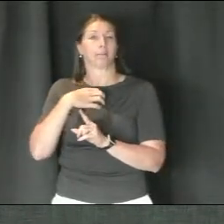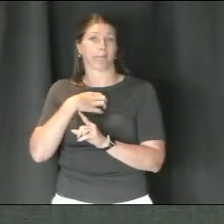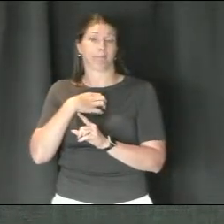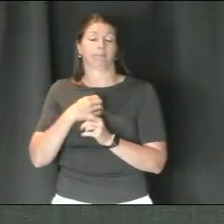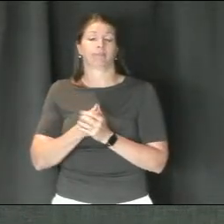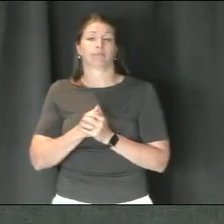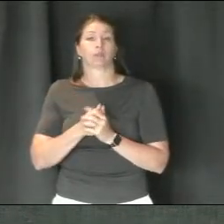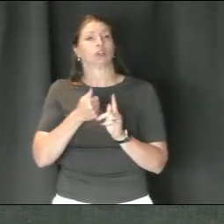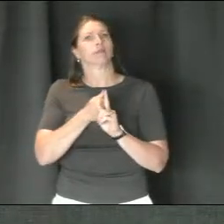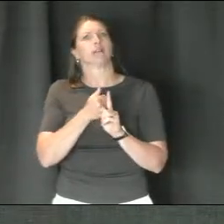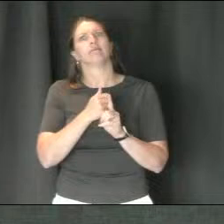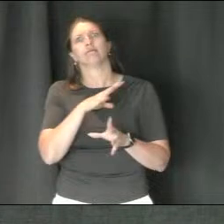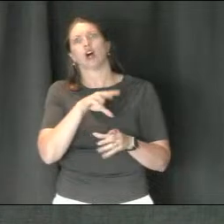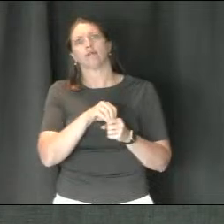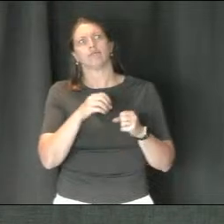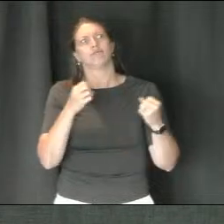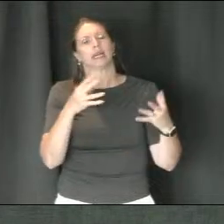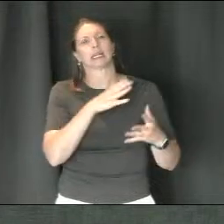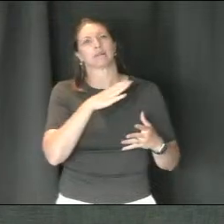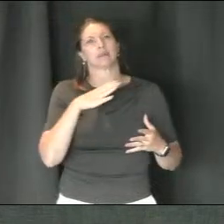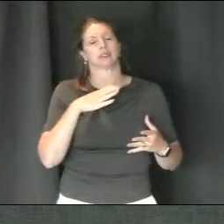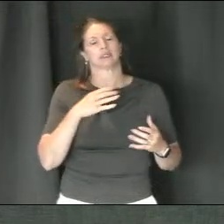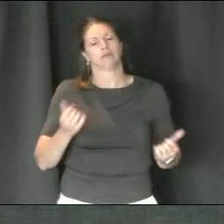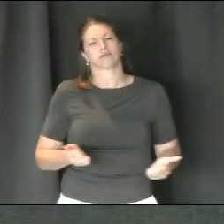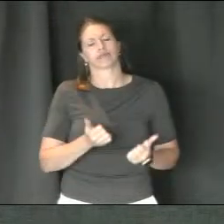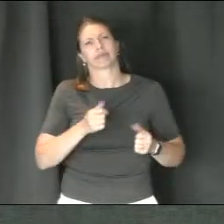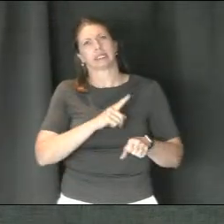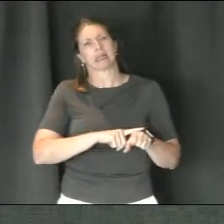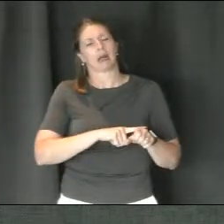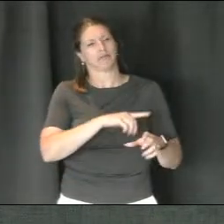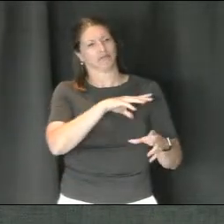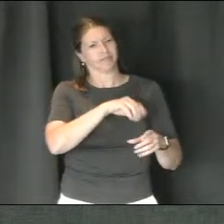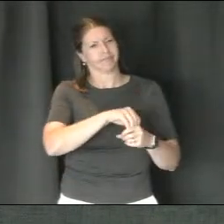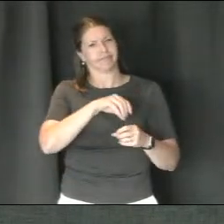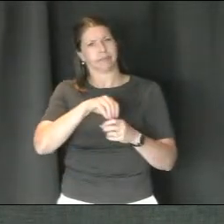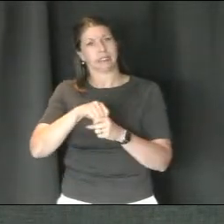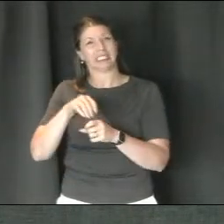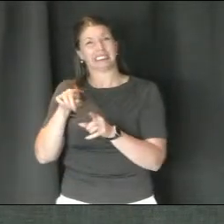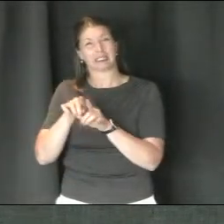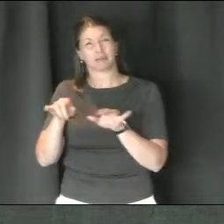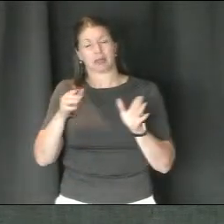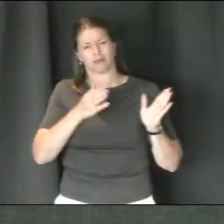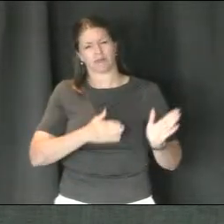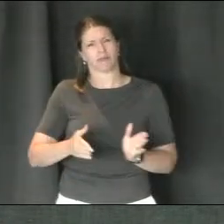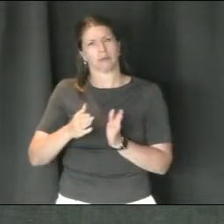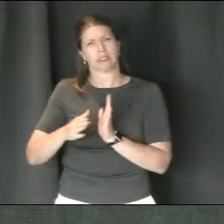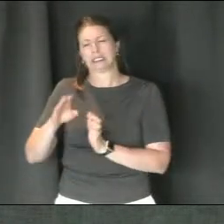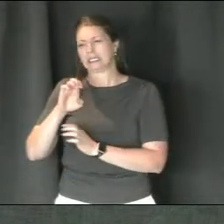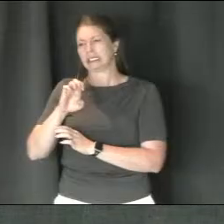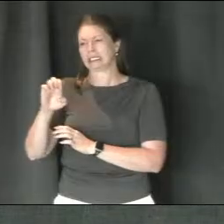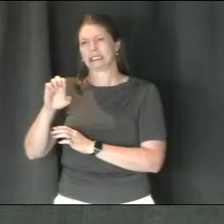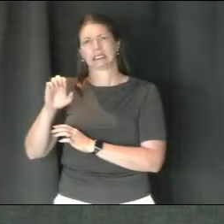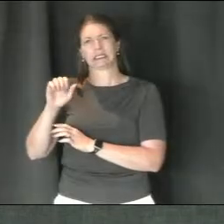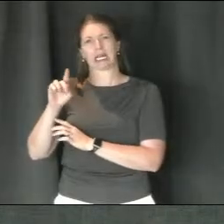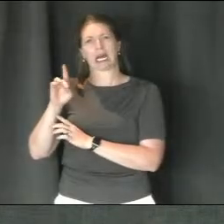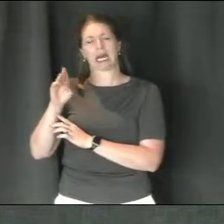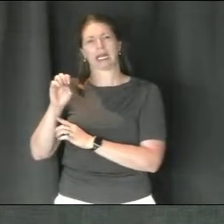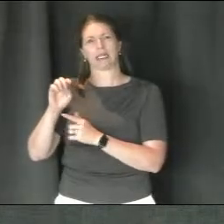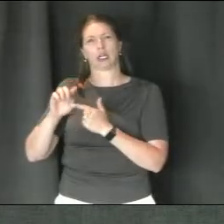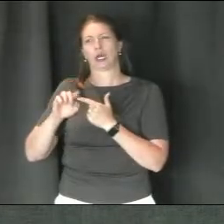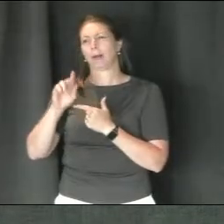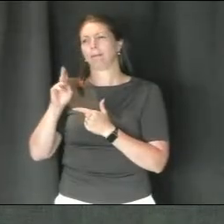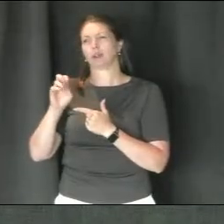of committees and has devoted considerable time to organizations serving Burnside, Eastport, and Gander, as well as a number